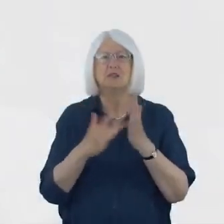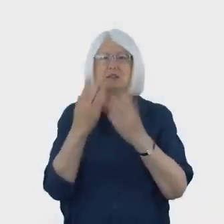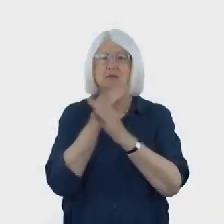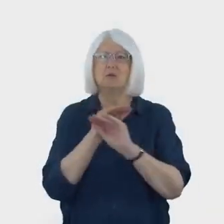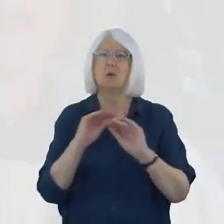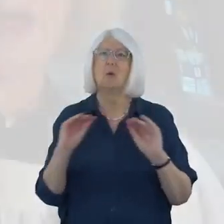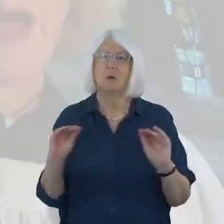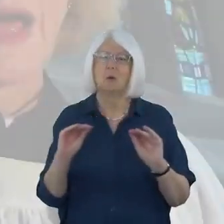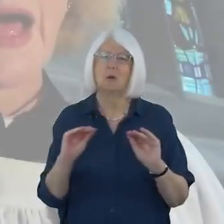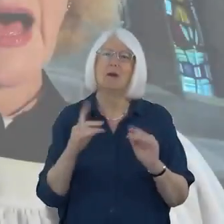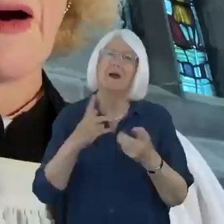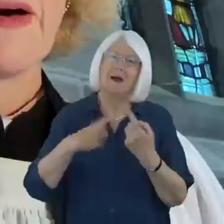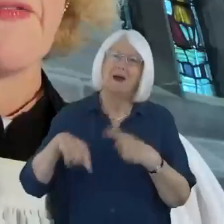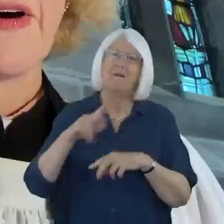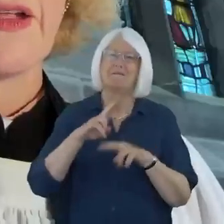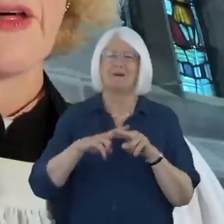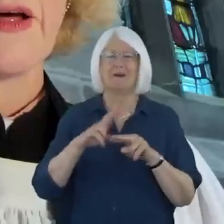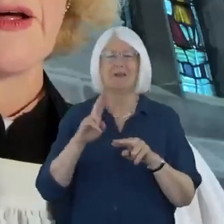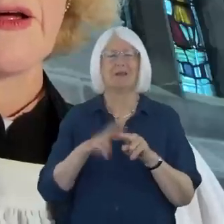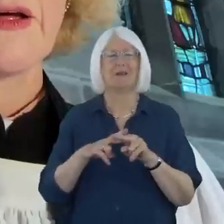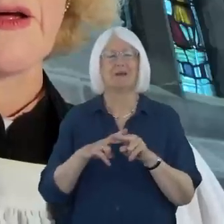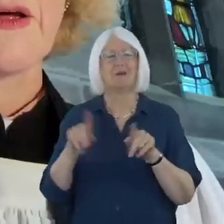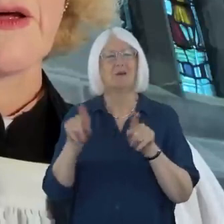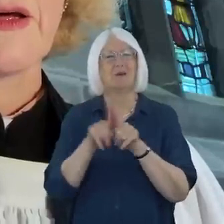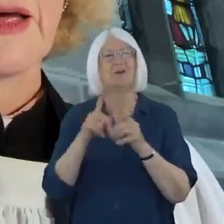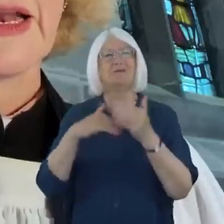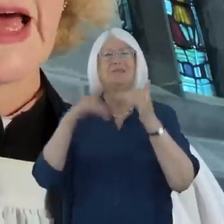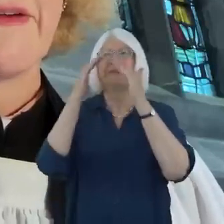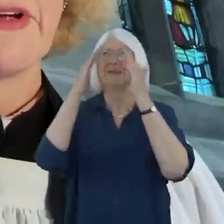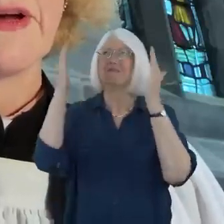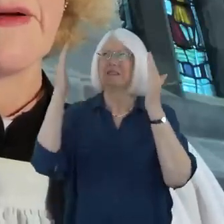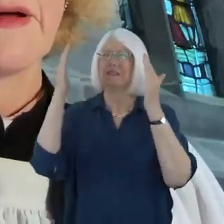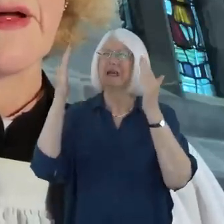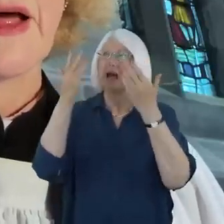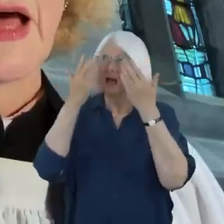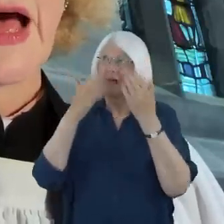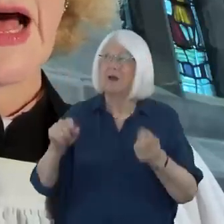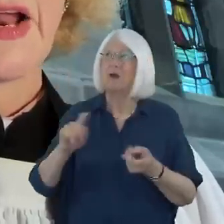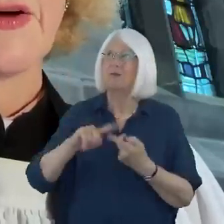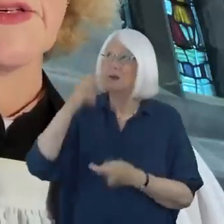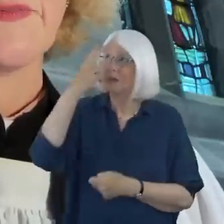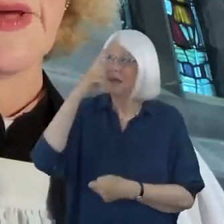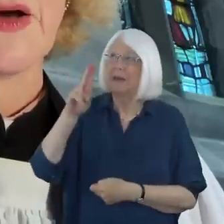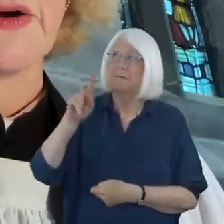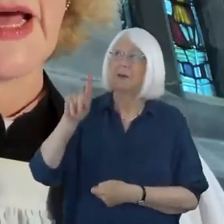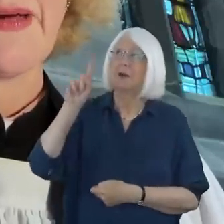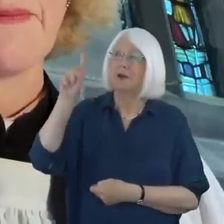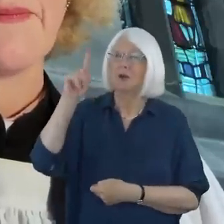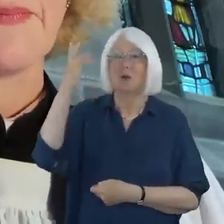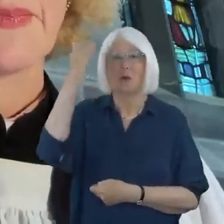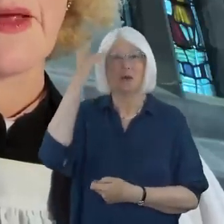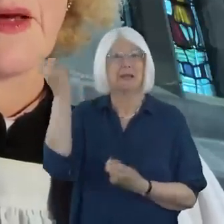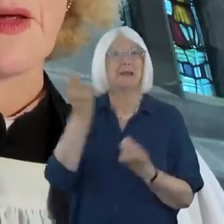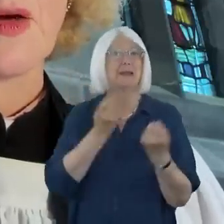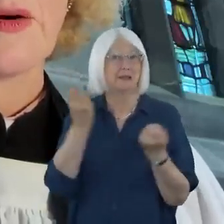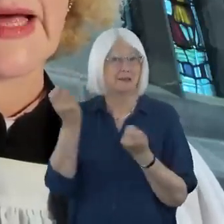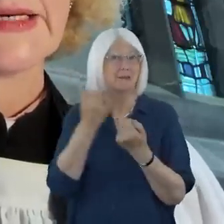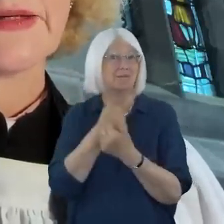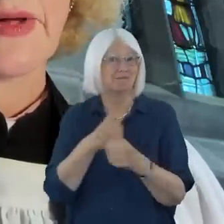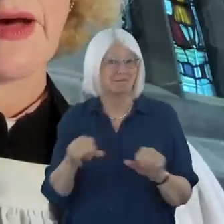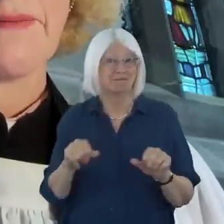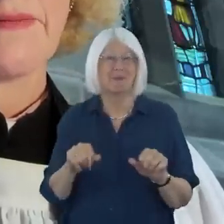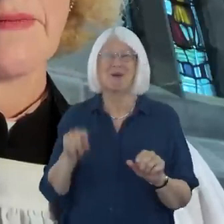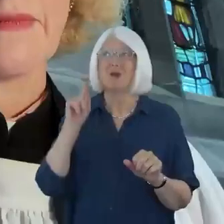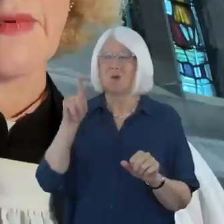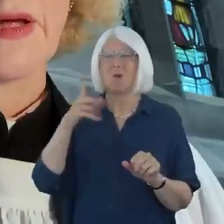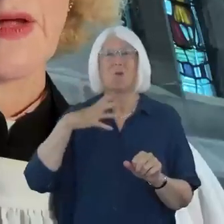us. Our Father in heaven, hallowed be your name. Your